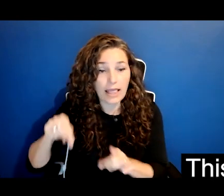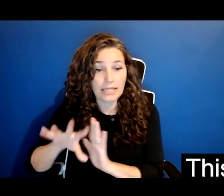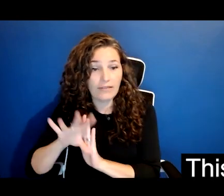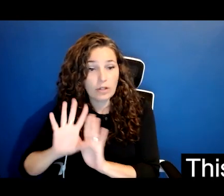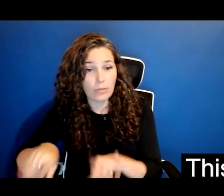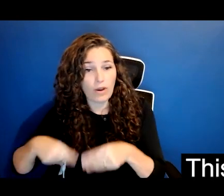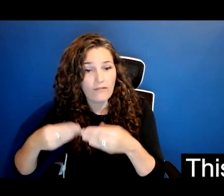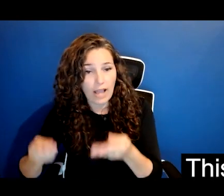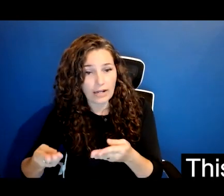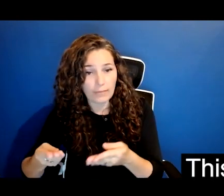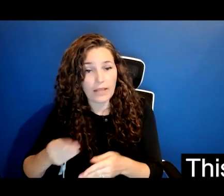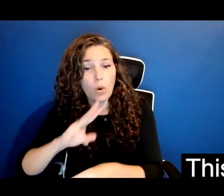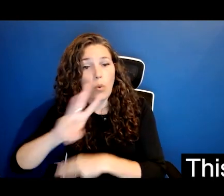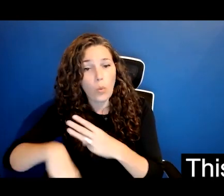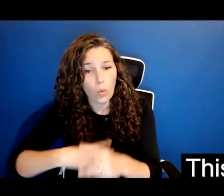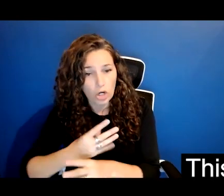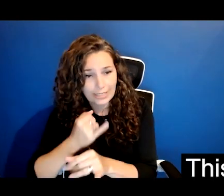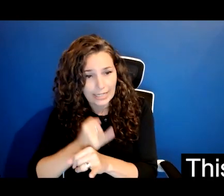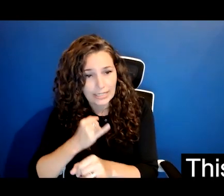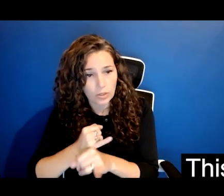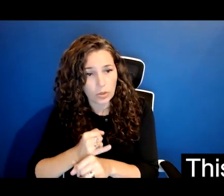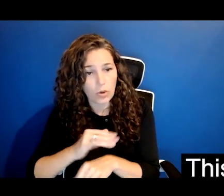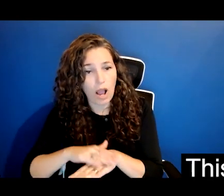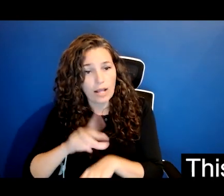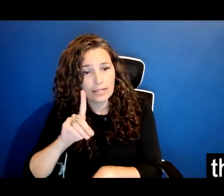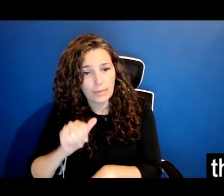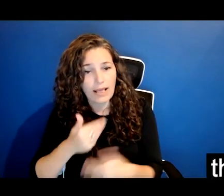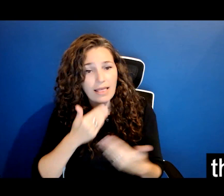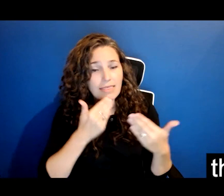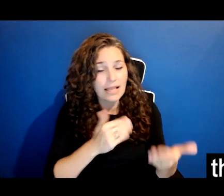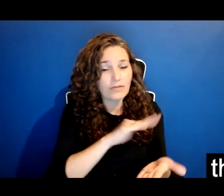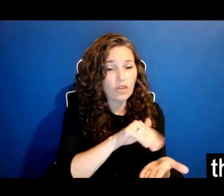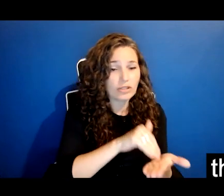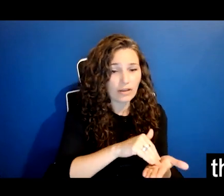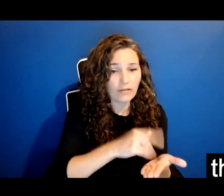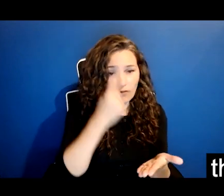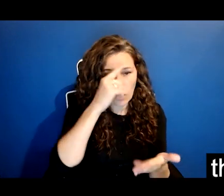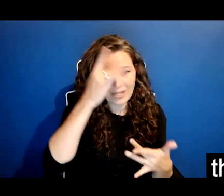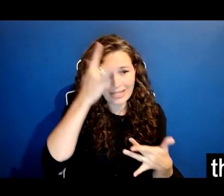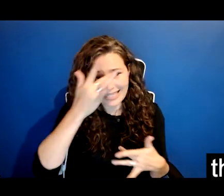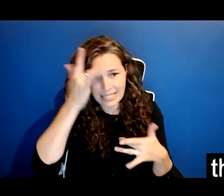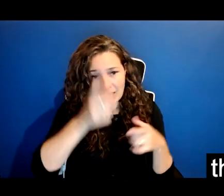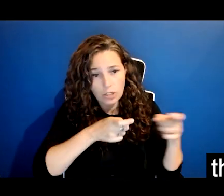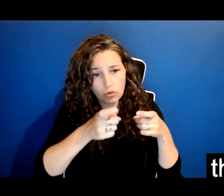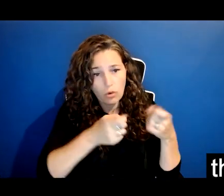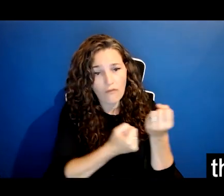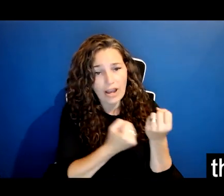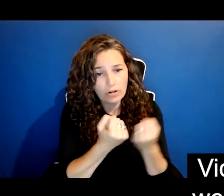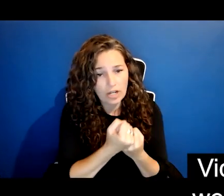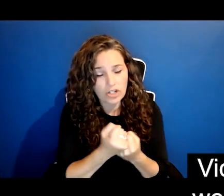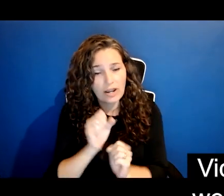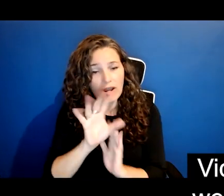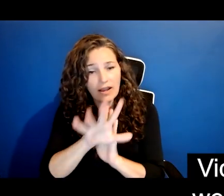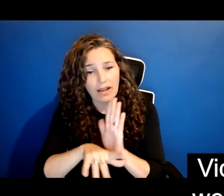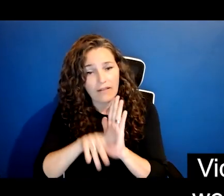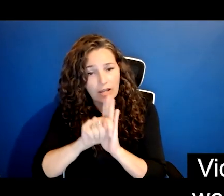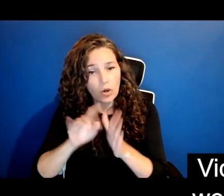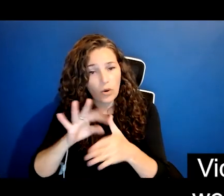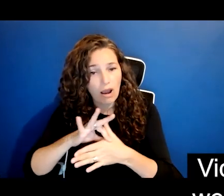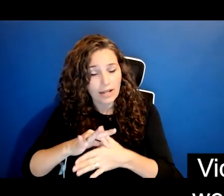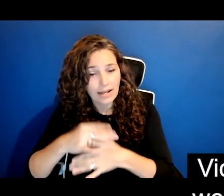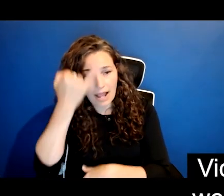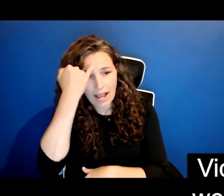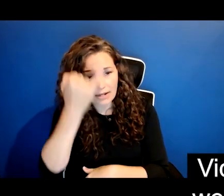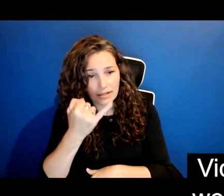This video was provided by the World Institute on Disability, thanks to the Centers for Disease Control Foundation. Video